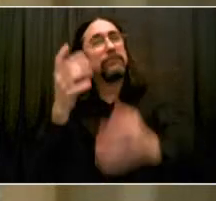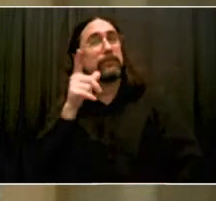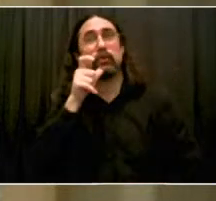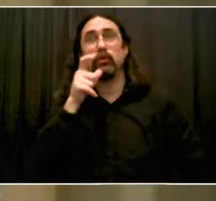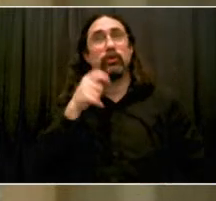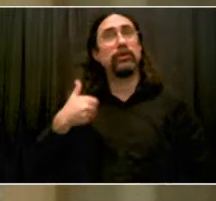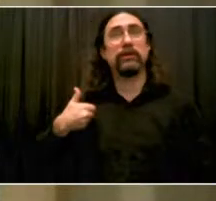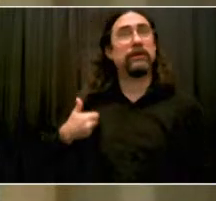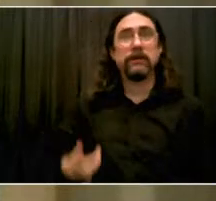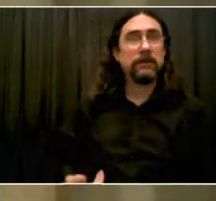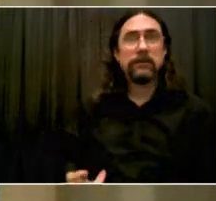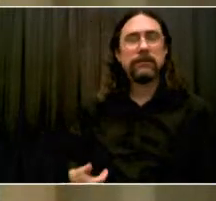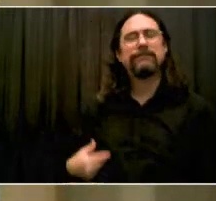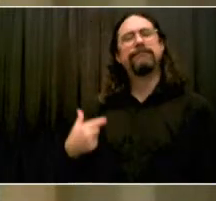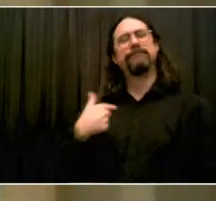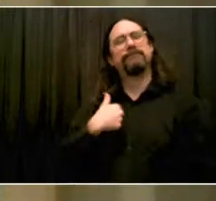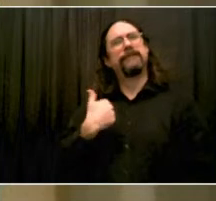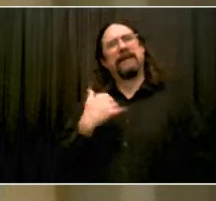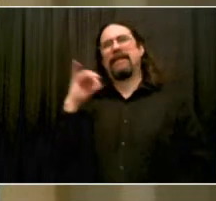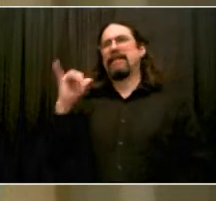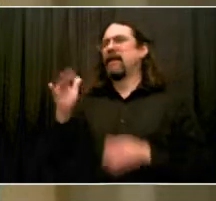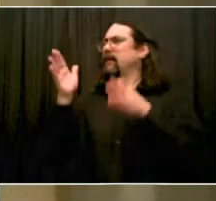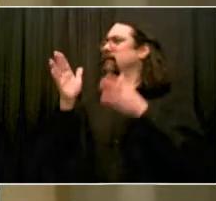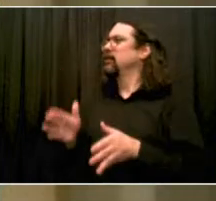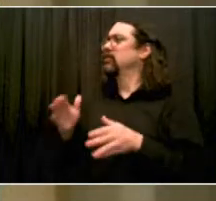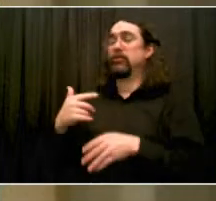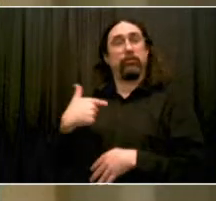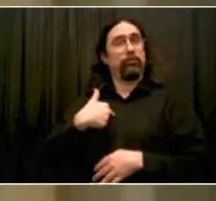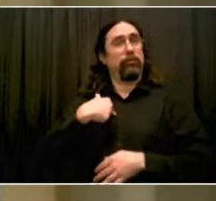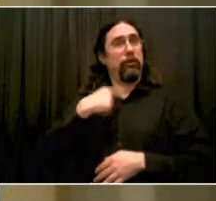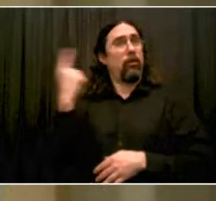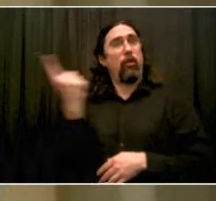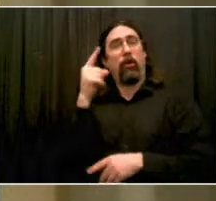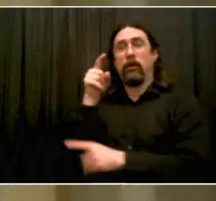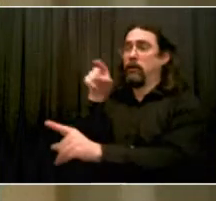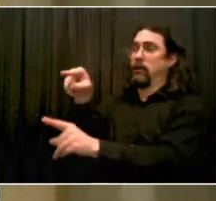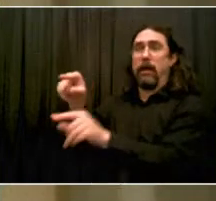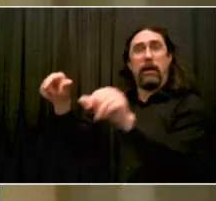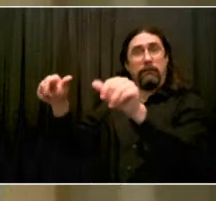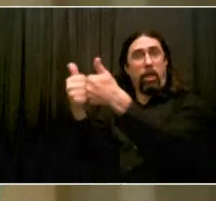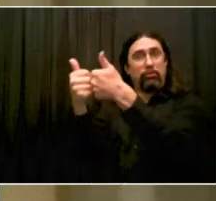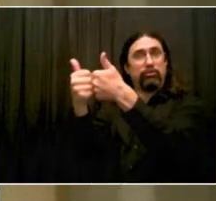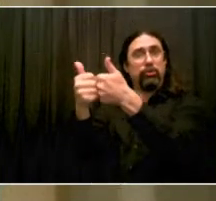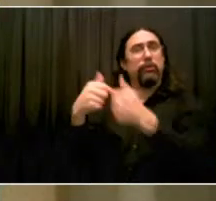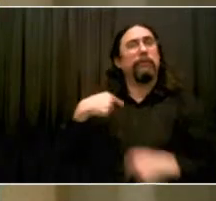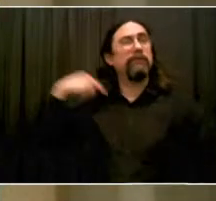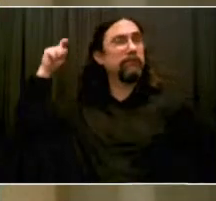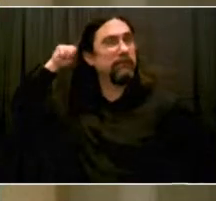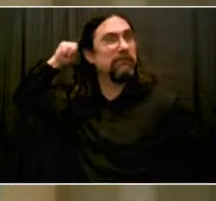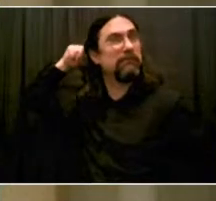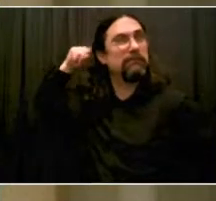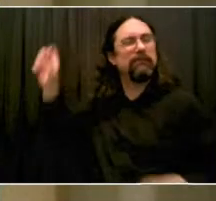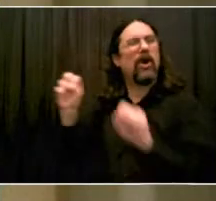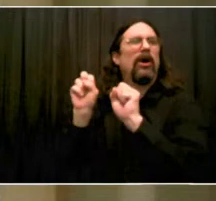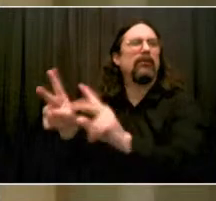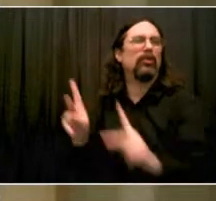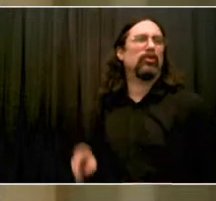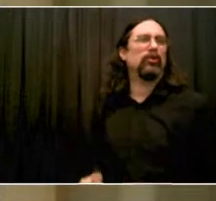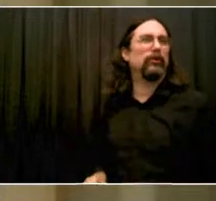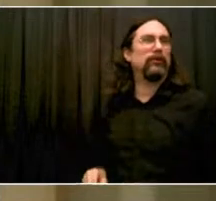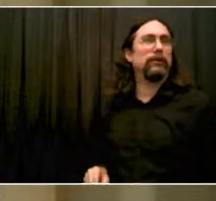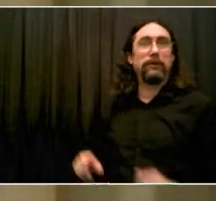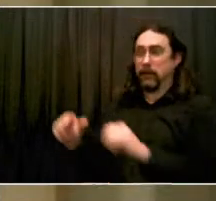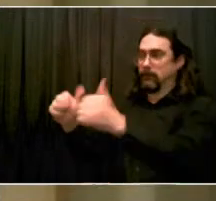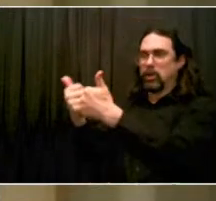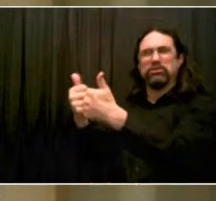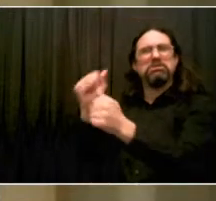city that thrives when people are together. This is a city that is built on people wanting to live closely together, to